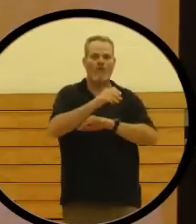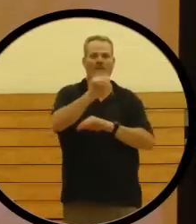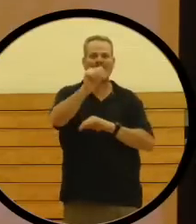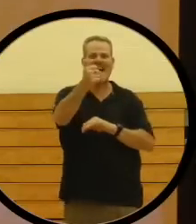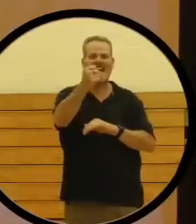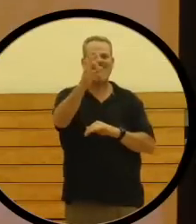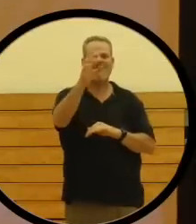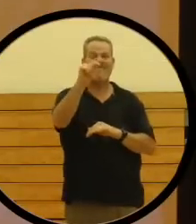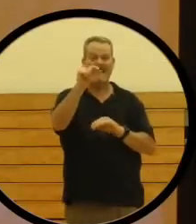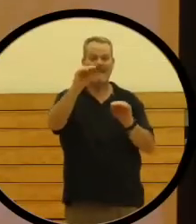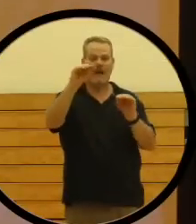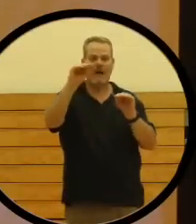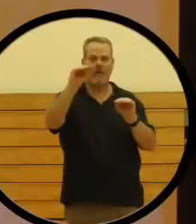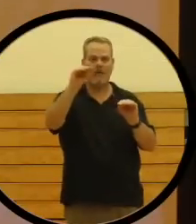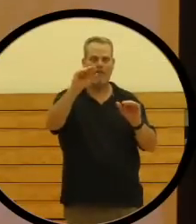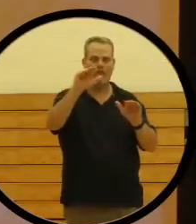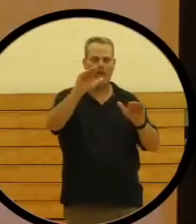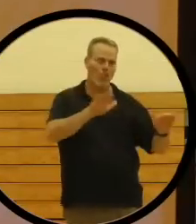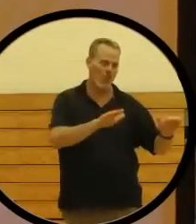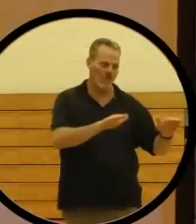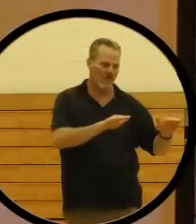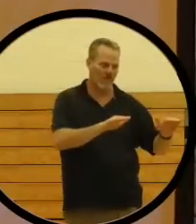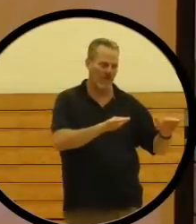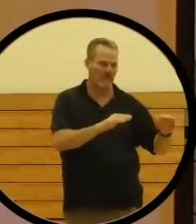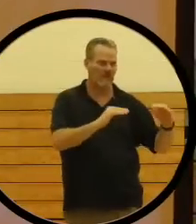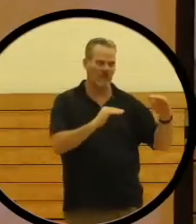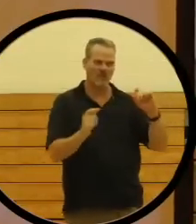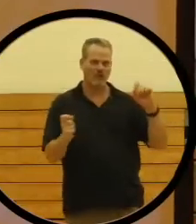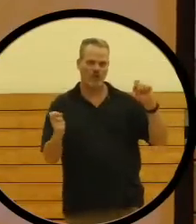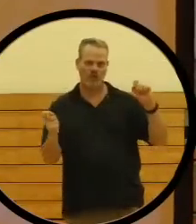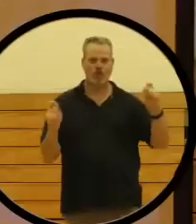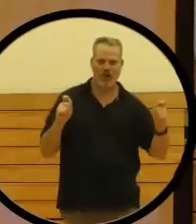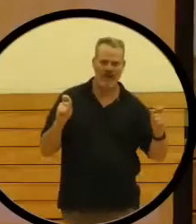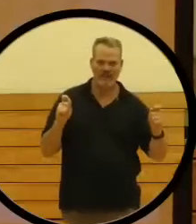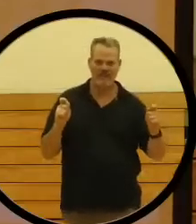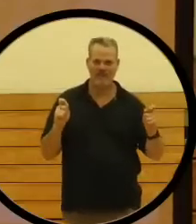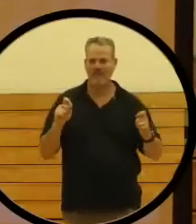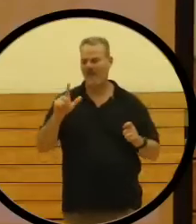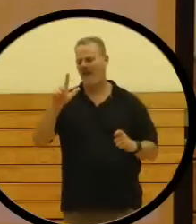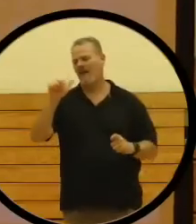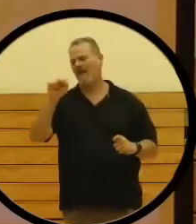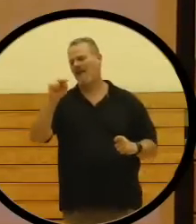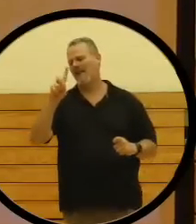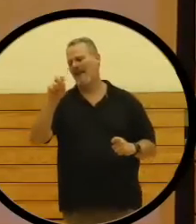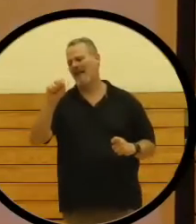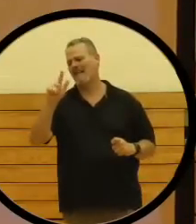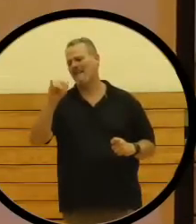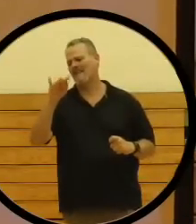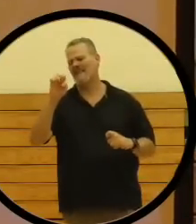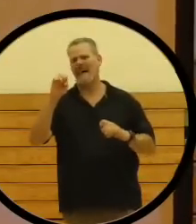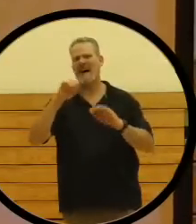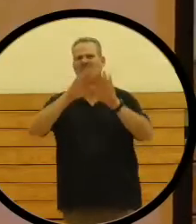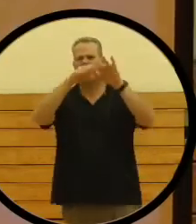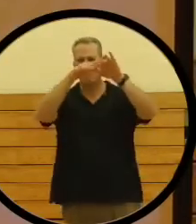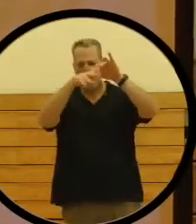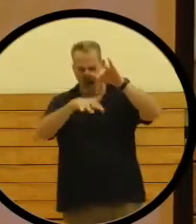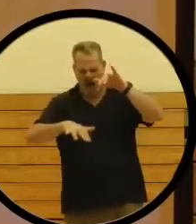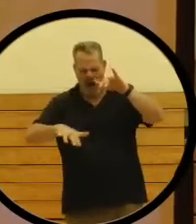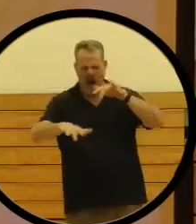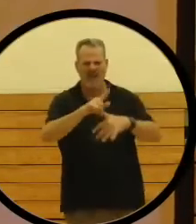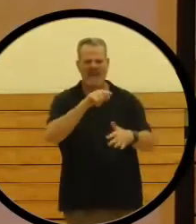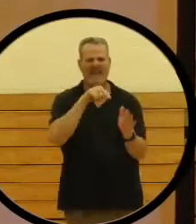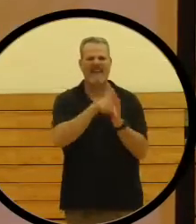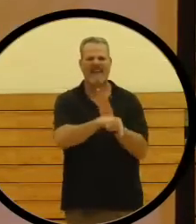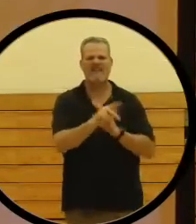50-foot local tsunami generated at Woodington State Beach Park, landslides up in Wood Valley that killed people, overran a